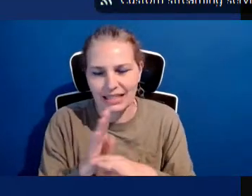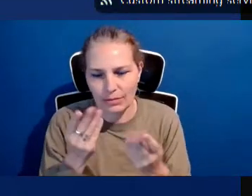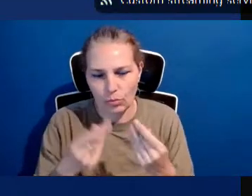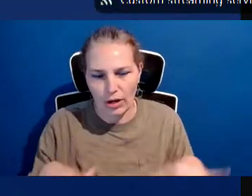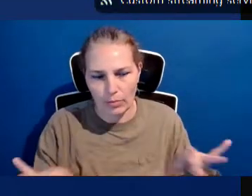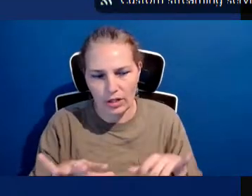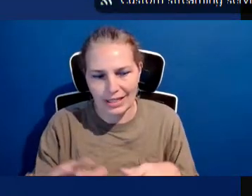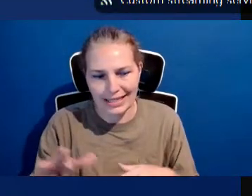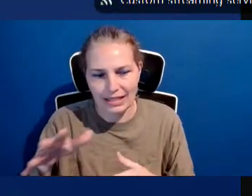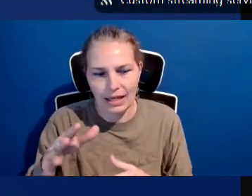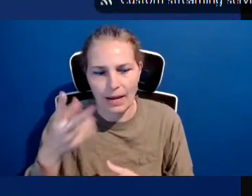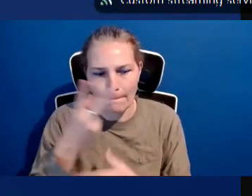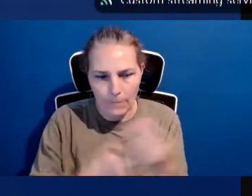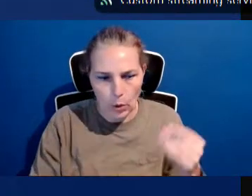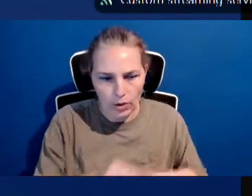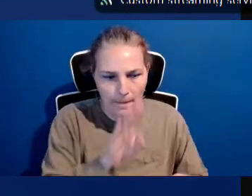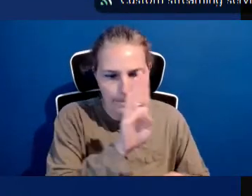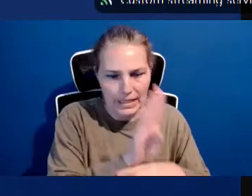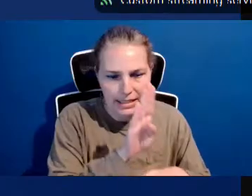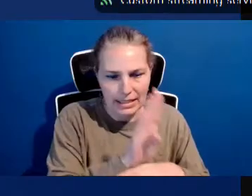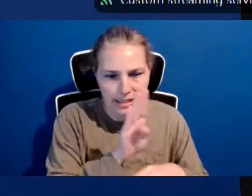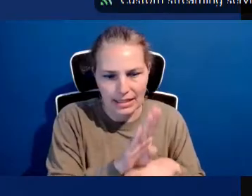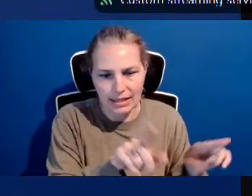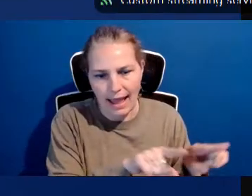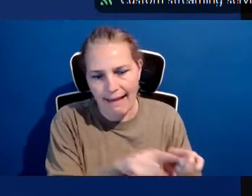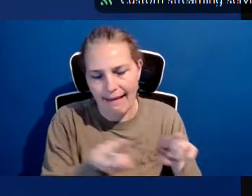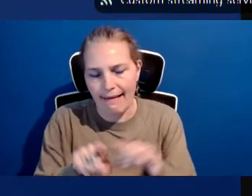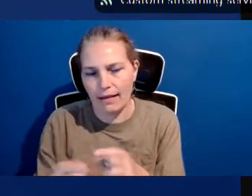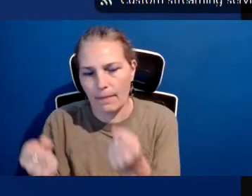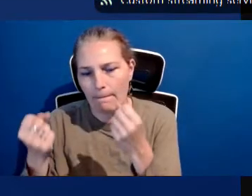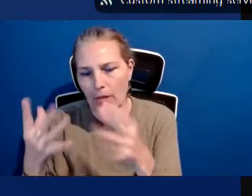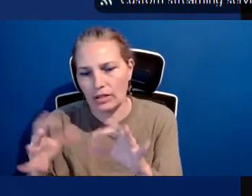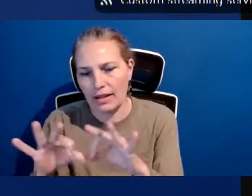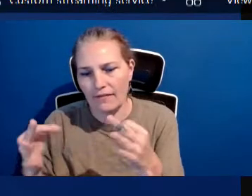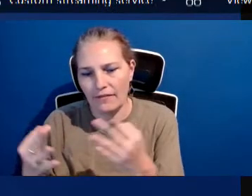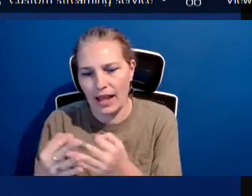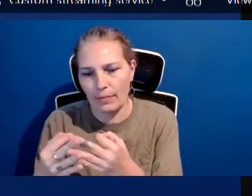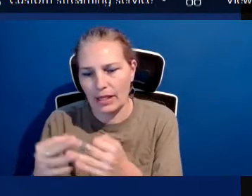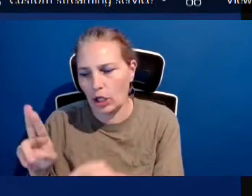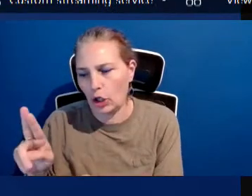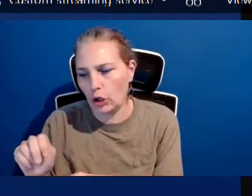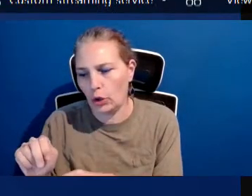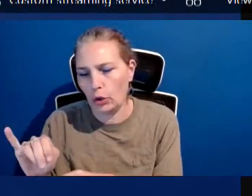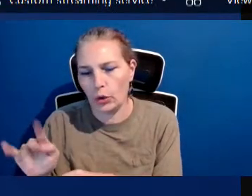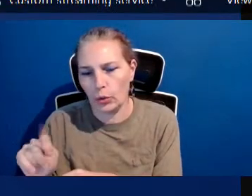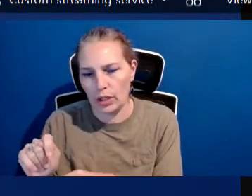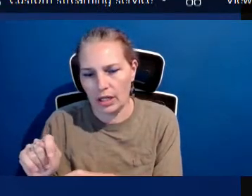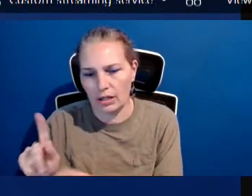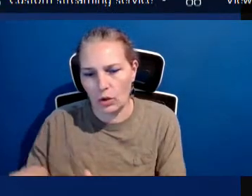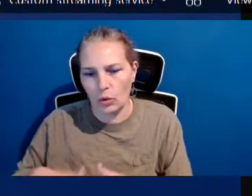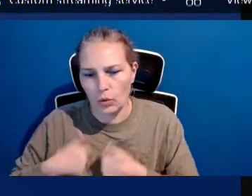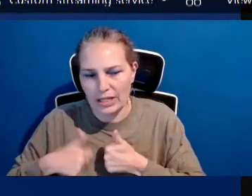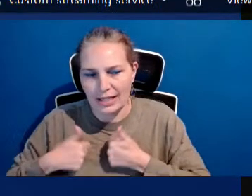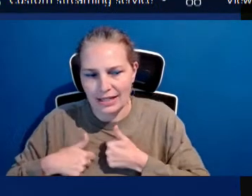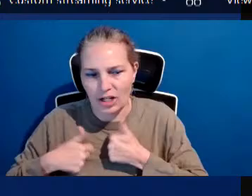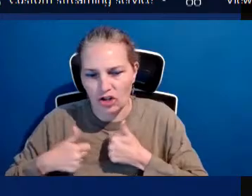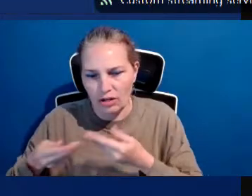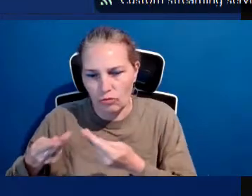multi-unit residential properties that had applied for a special inclusion into the Army